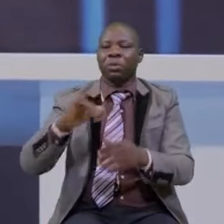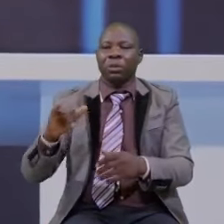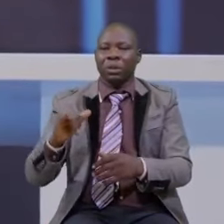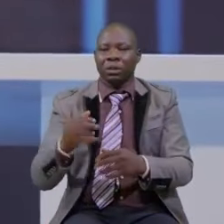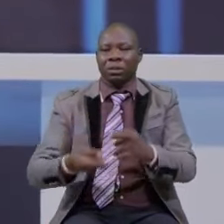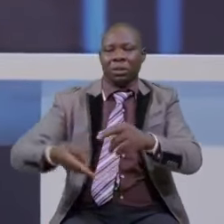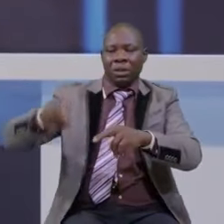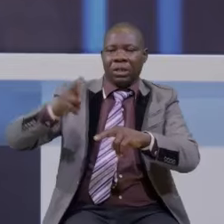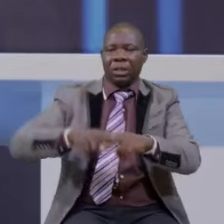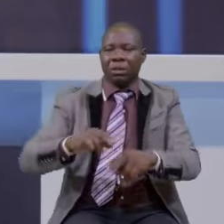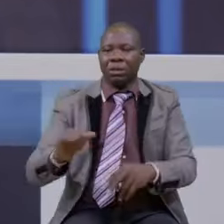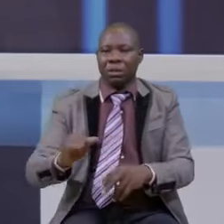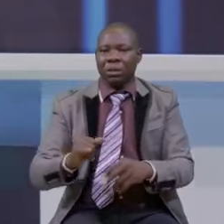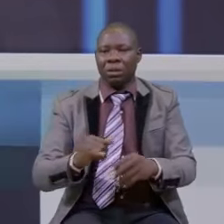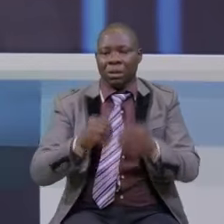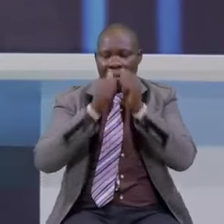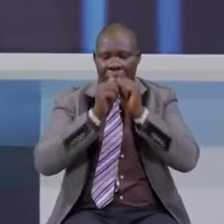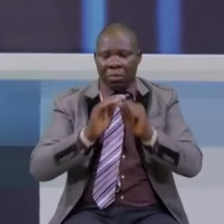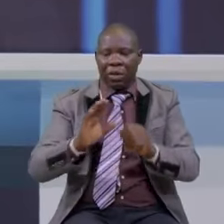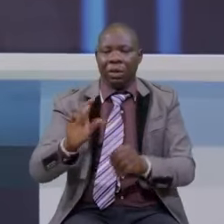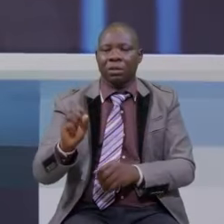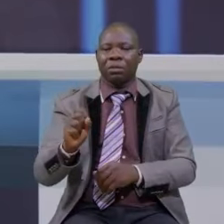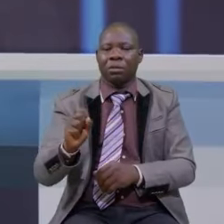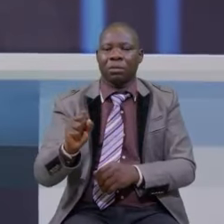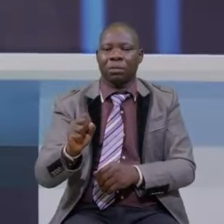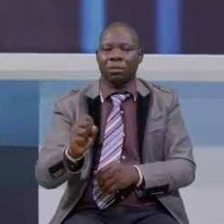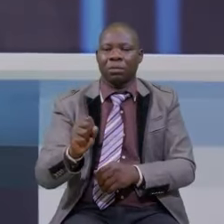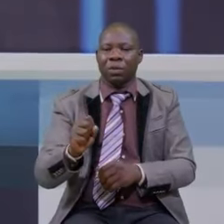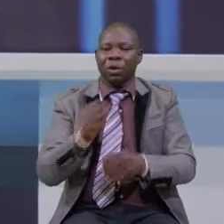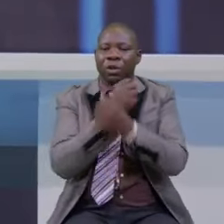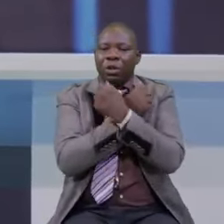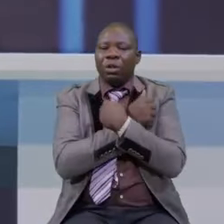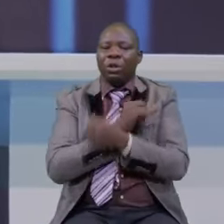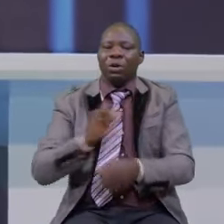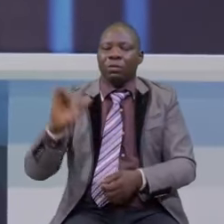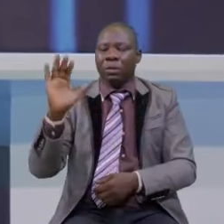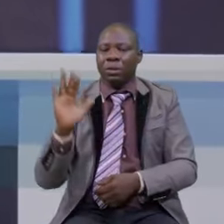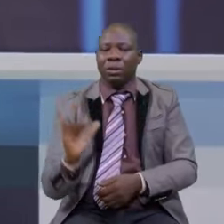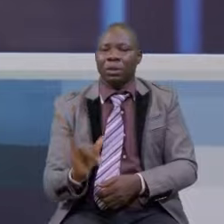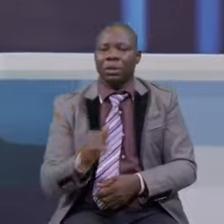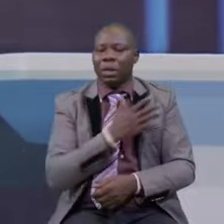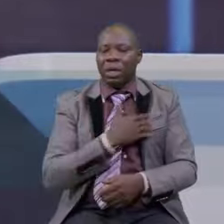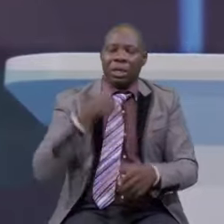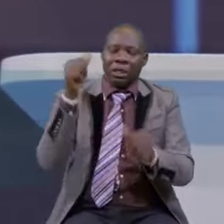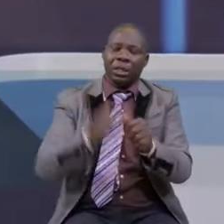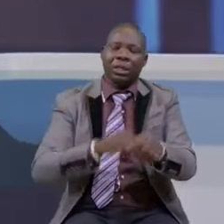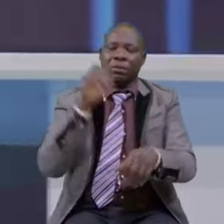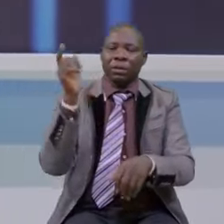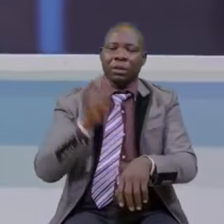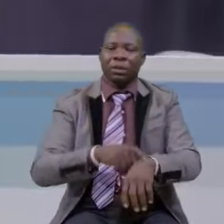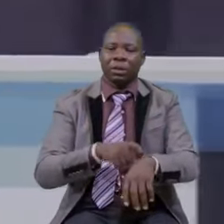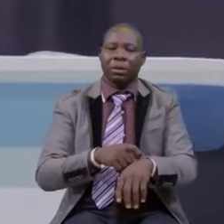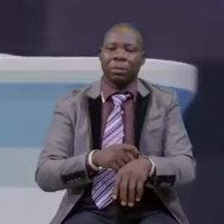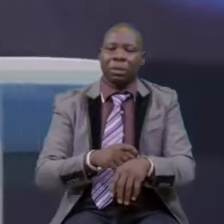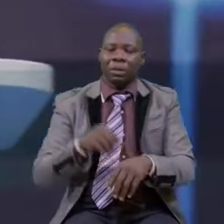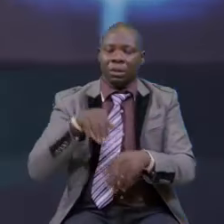increasing beatitudes, then lovingly and everywhere. We're looking at